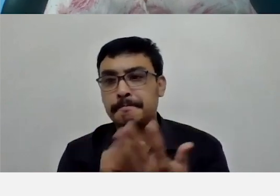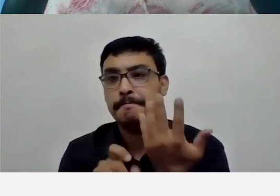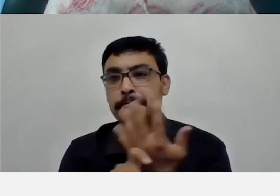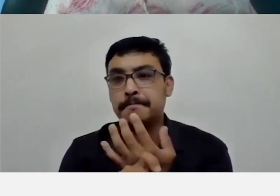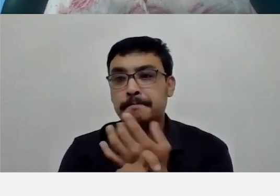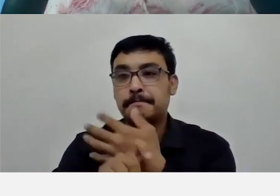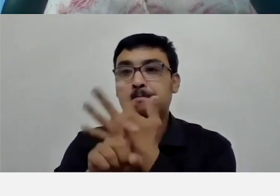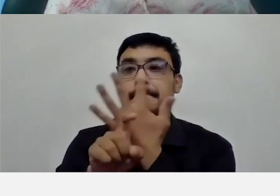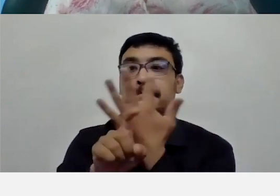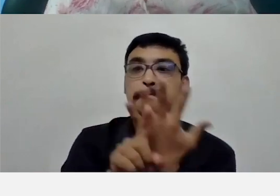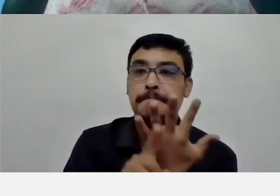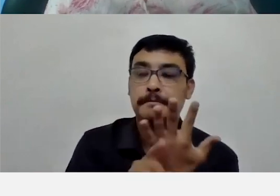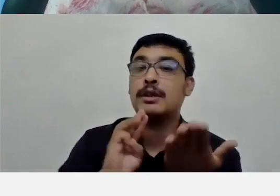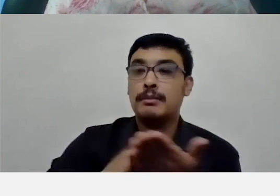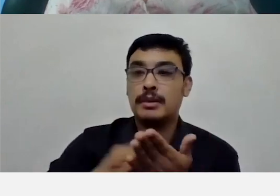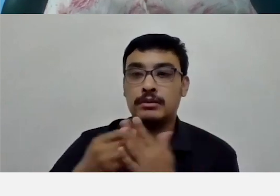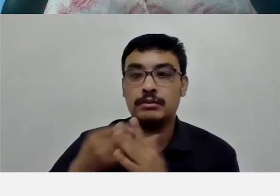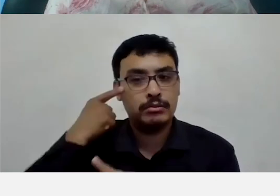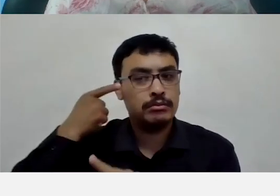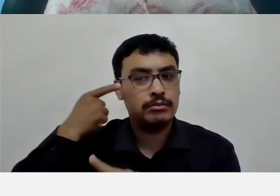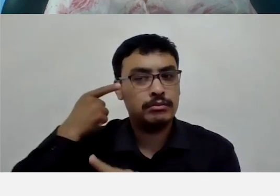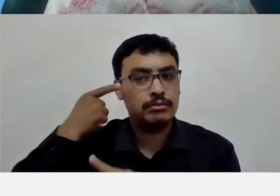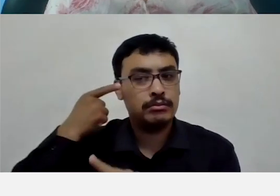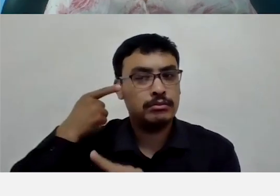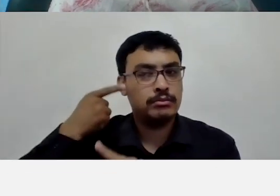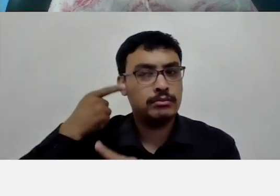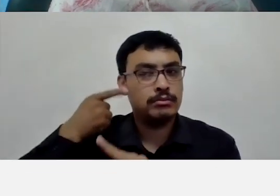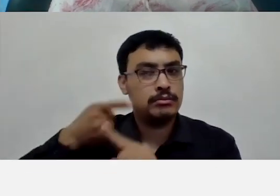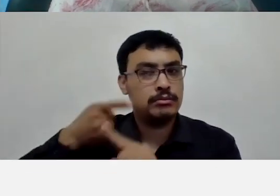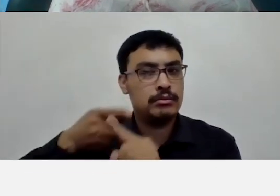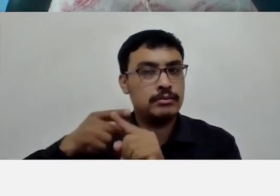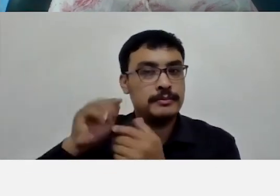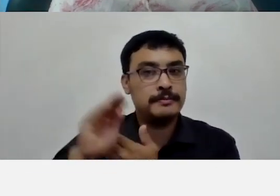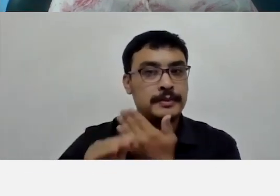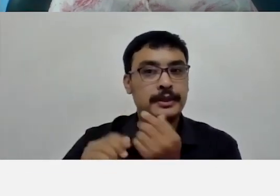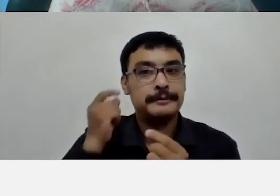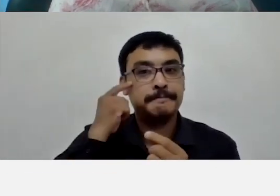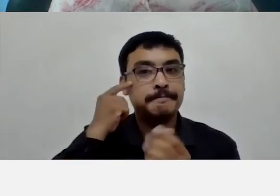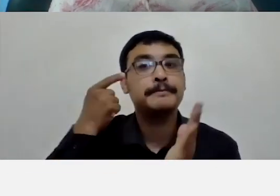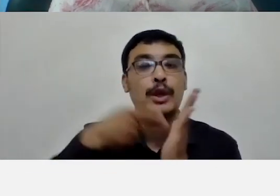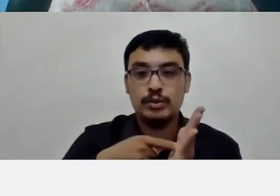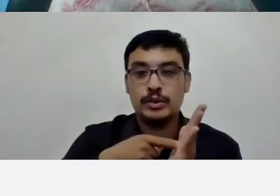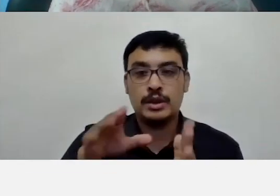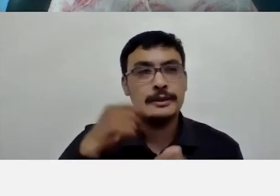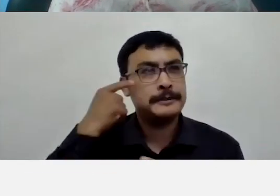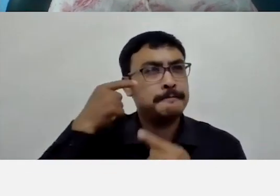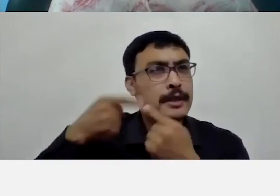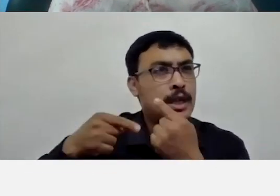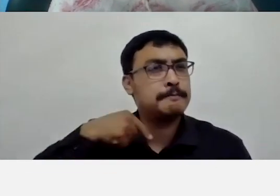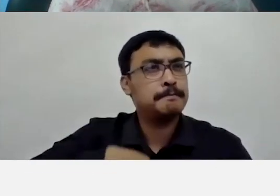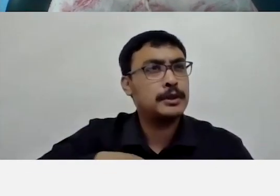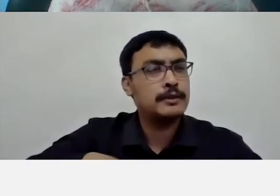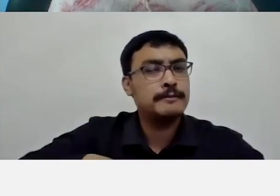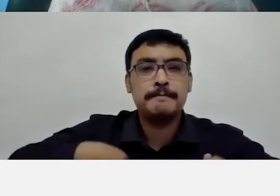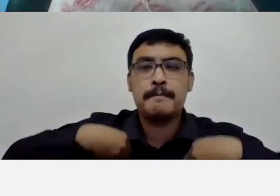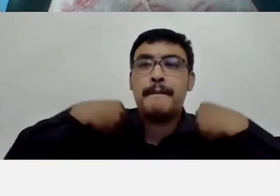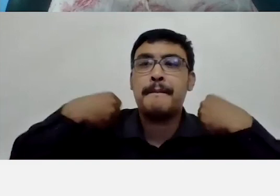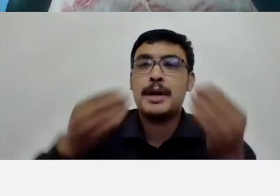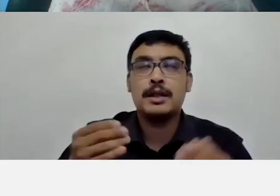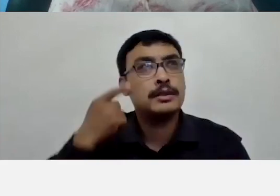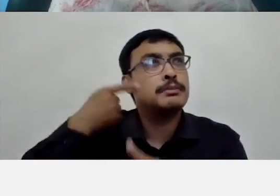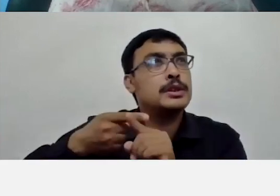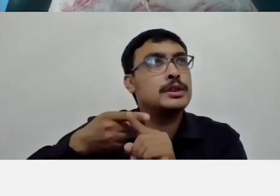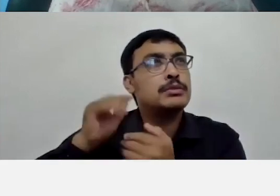a positive vibe. It teach us that we should take all negative things inside our body and give a positive vibe to